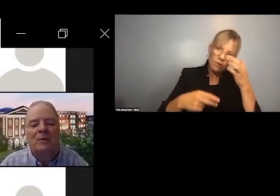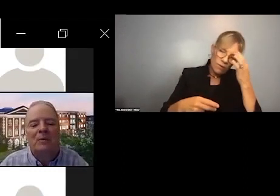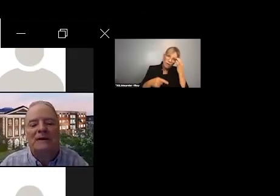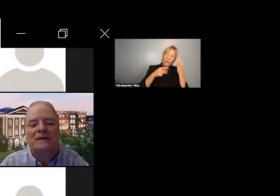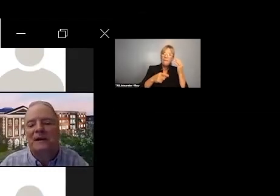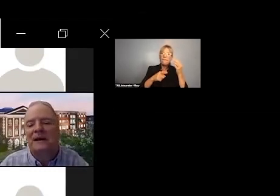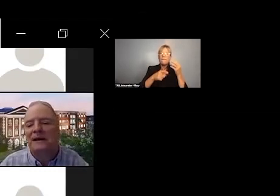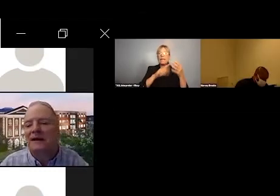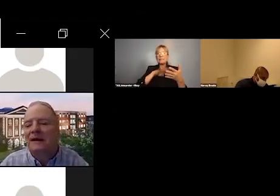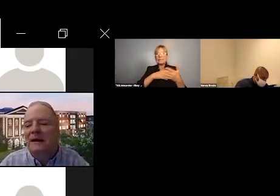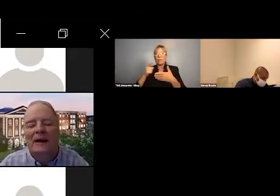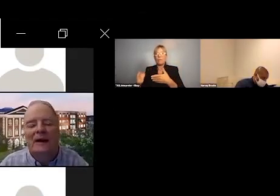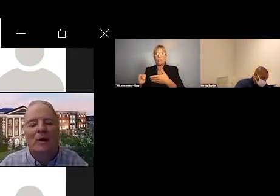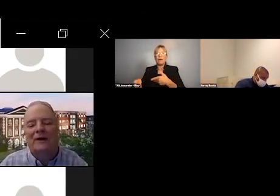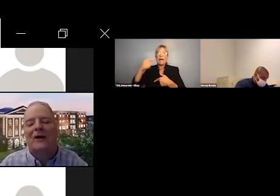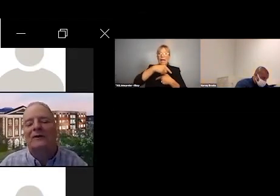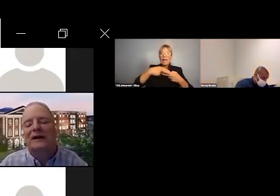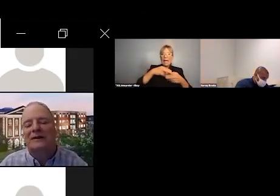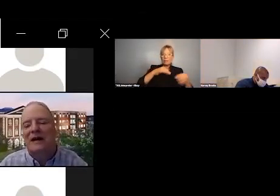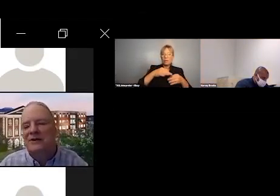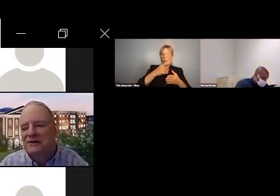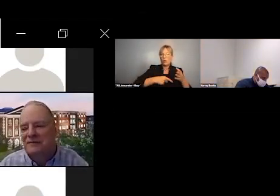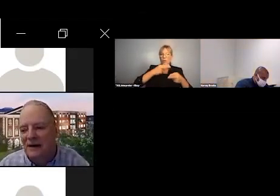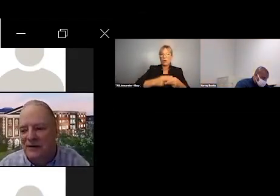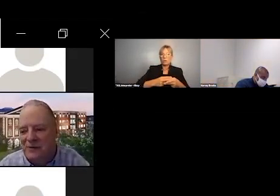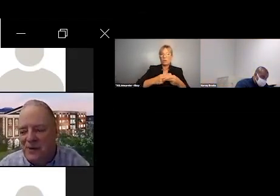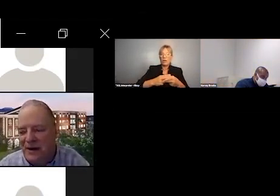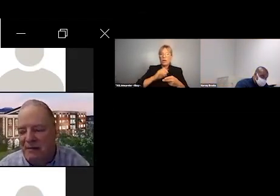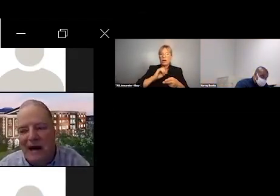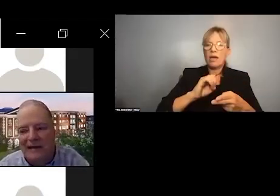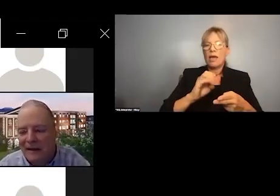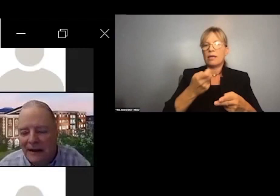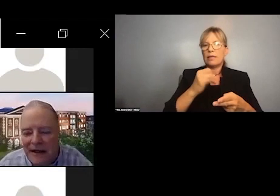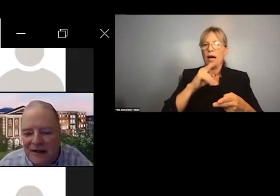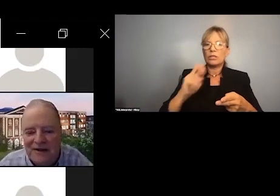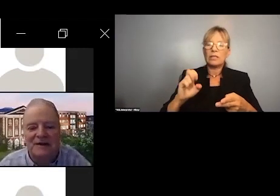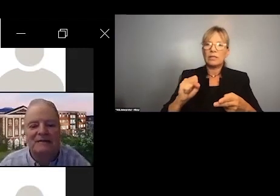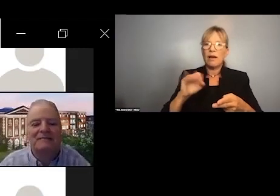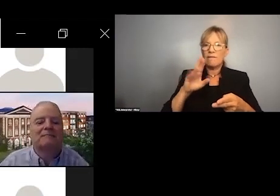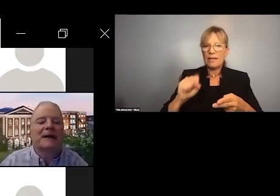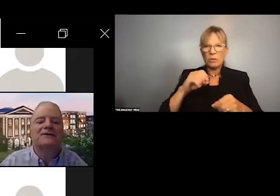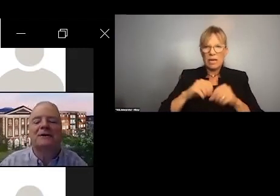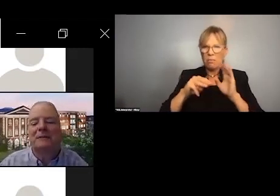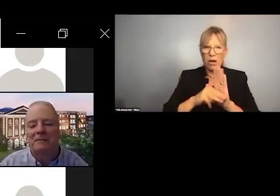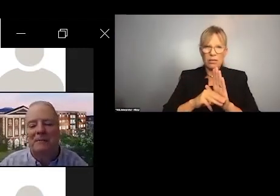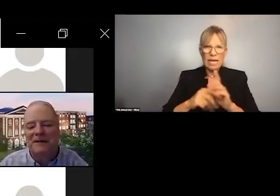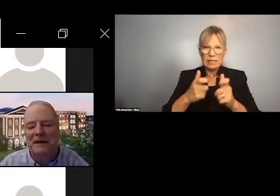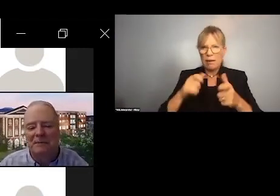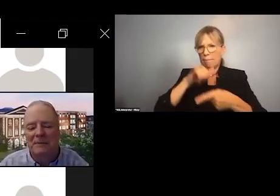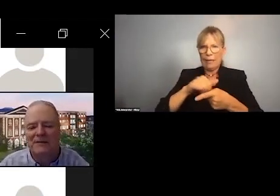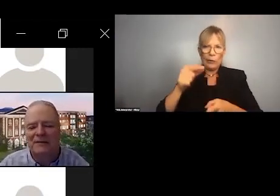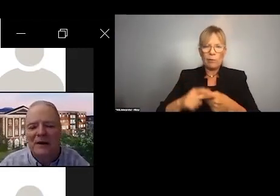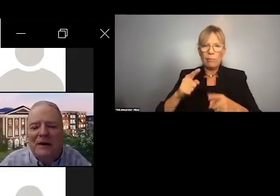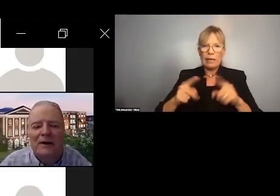this table will explain what are called exogenous factors within a model. It's just a big term, but it